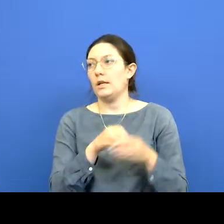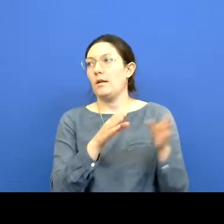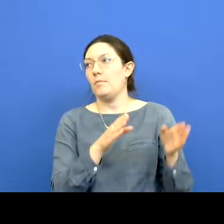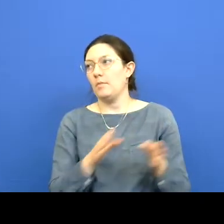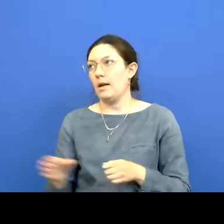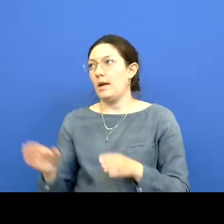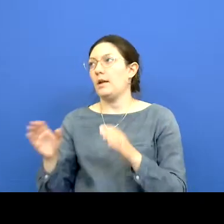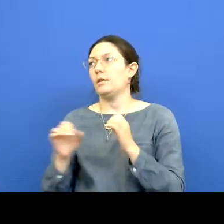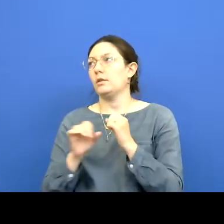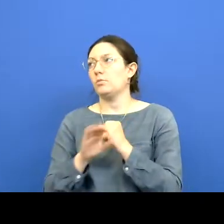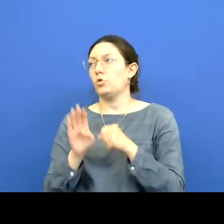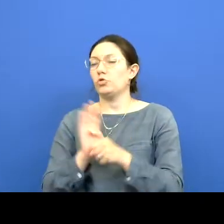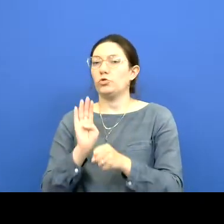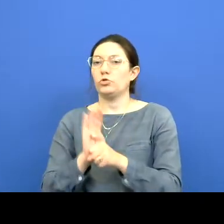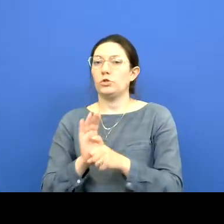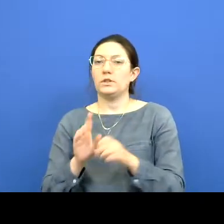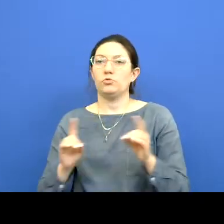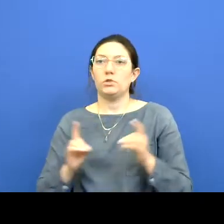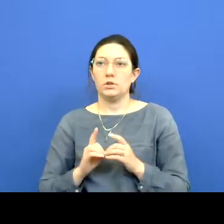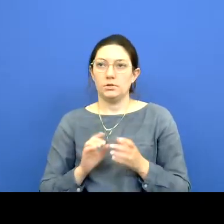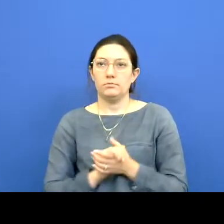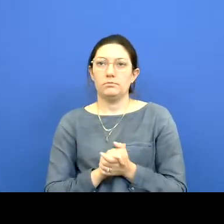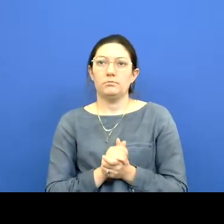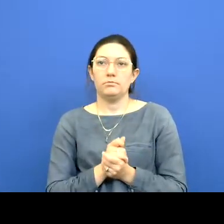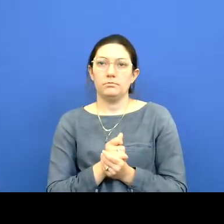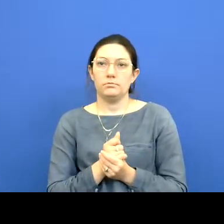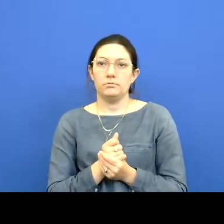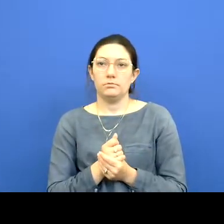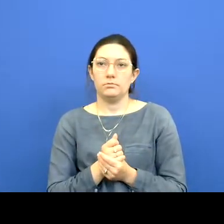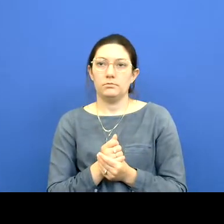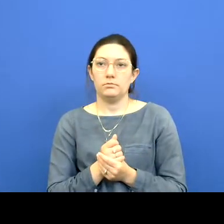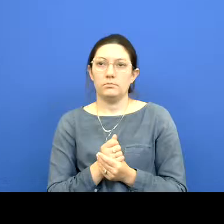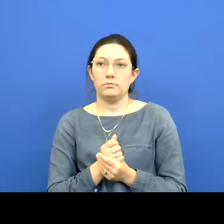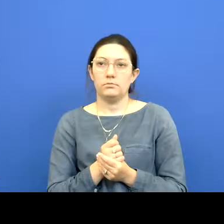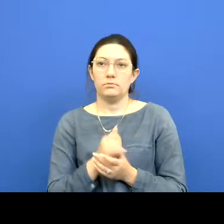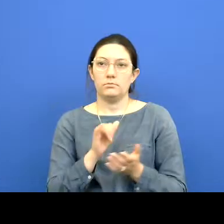districts. So this is one I will thank